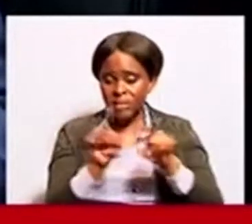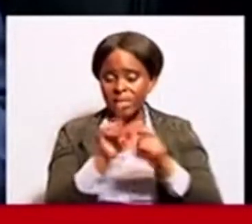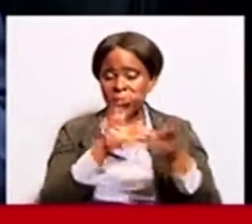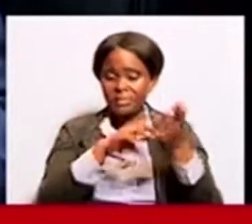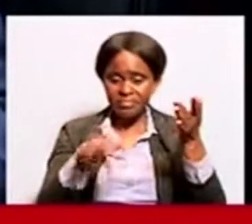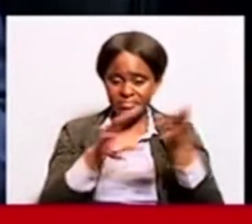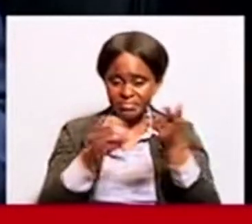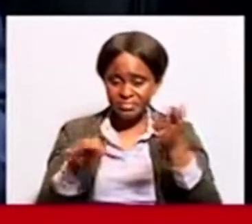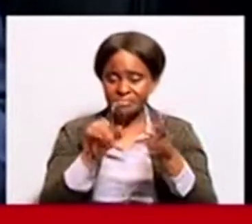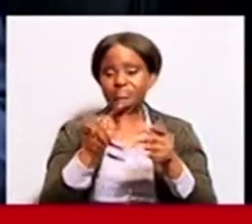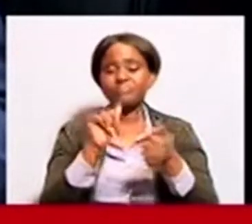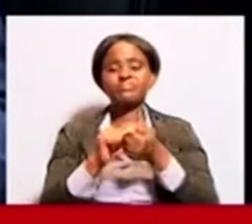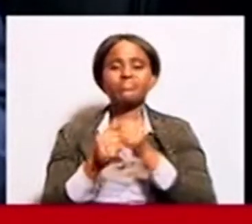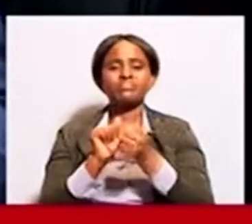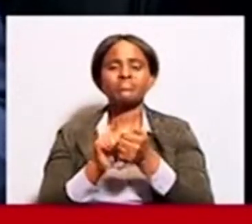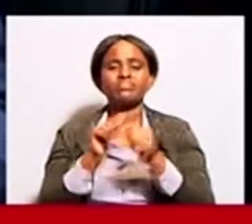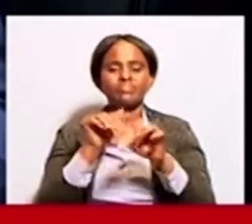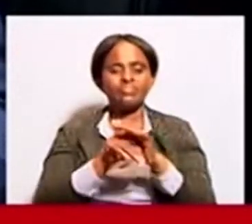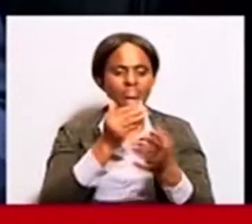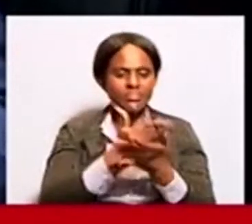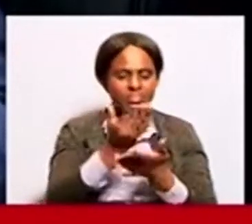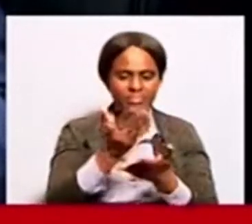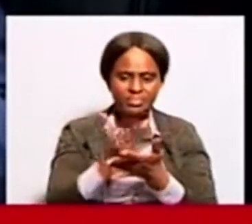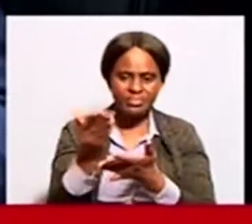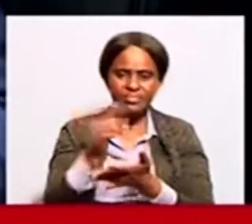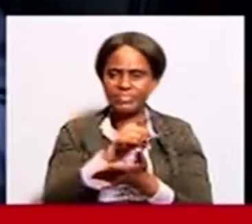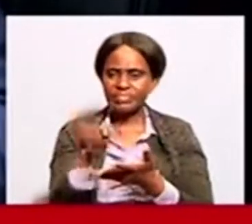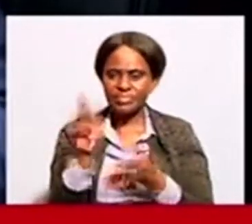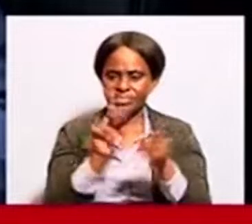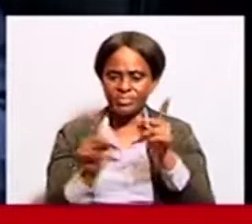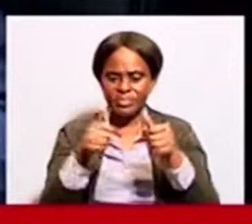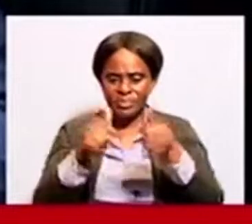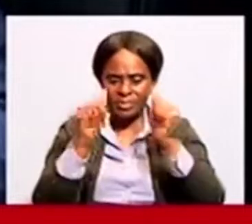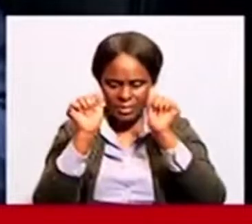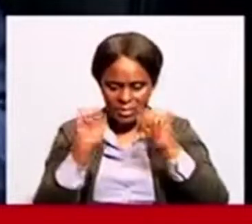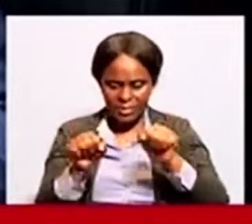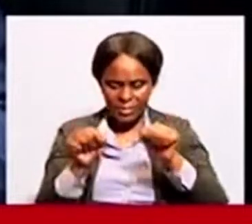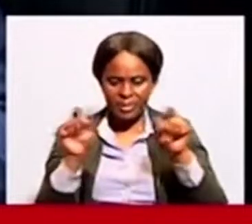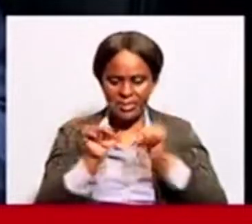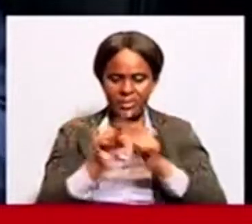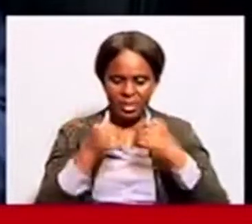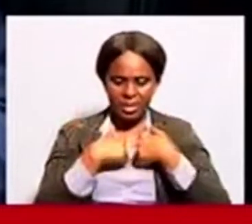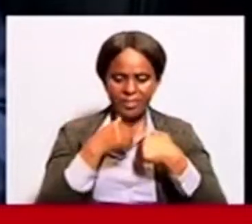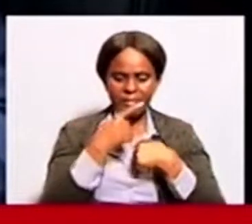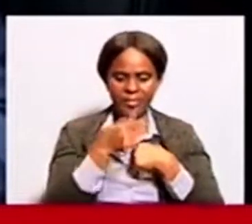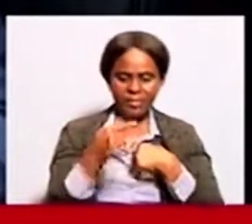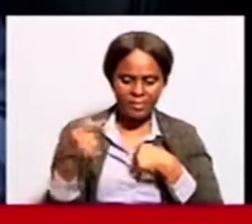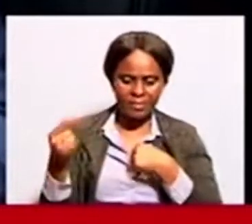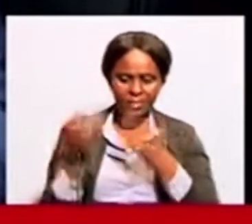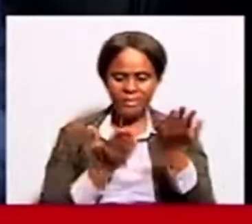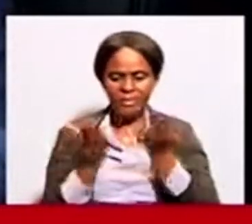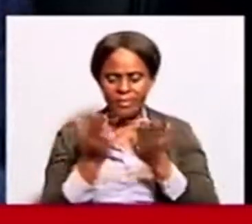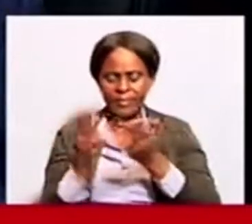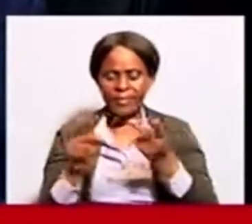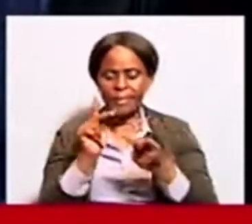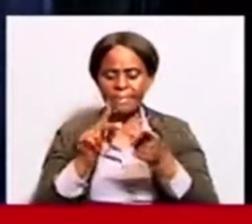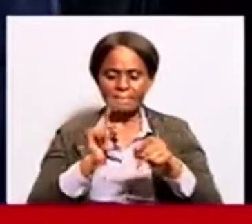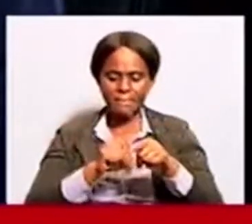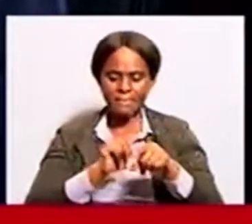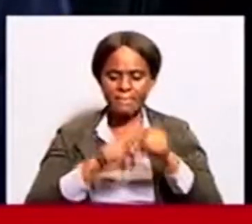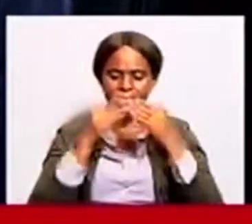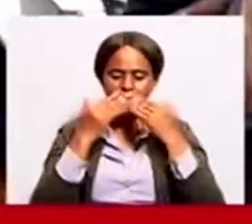these bottlenecks in procurement so that people are able to get goods and services on time? Thank you,